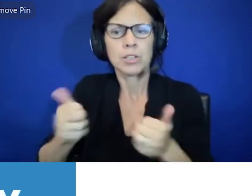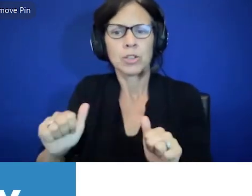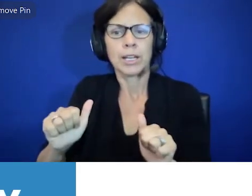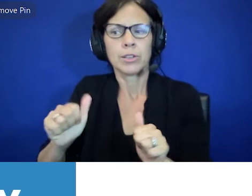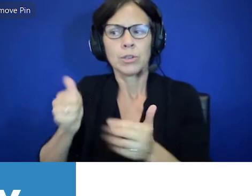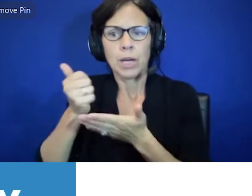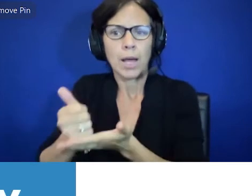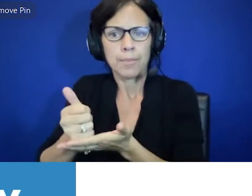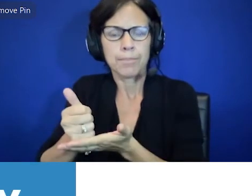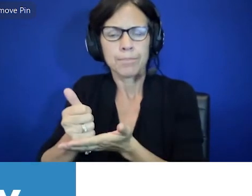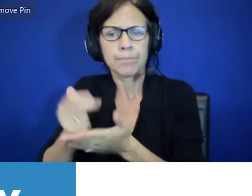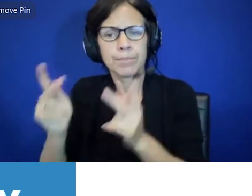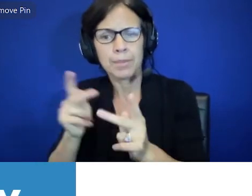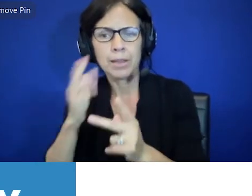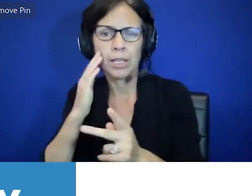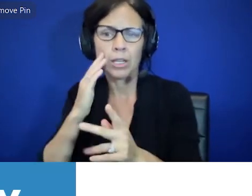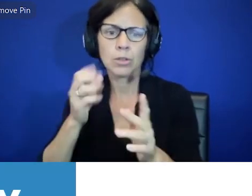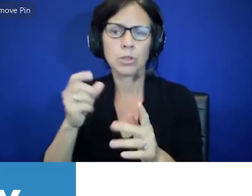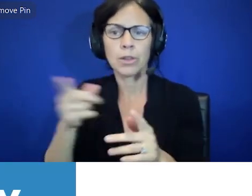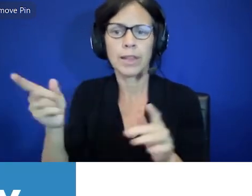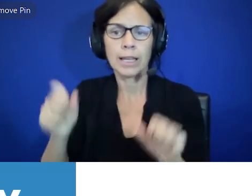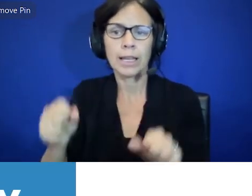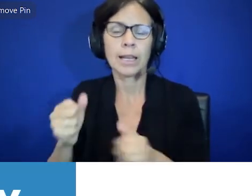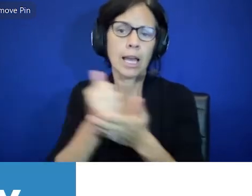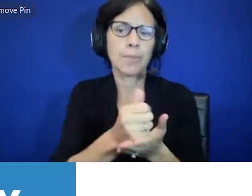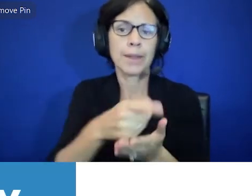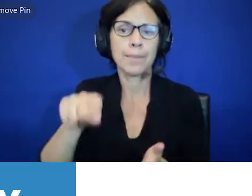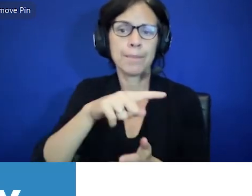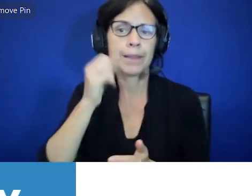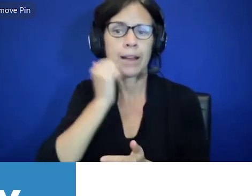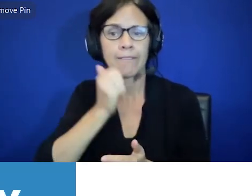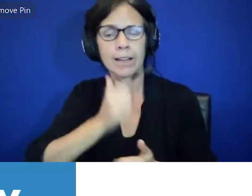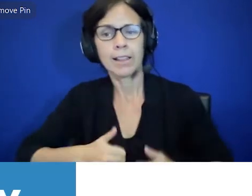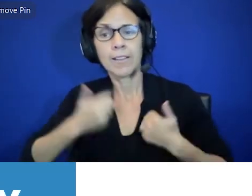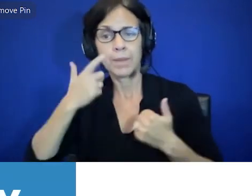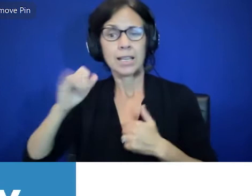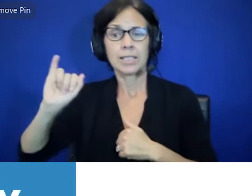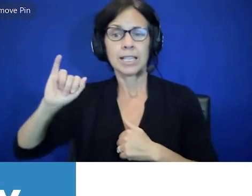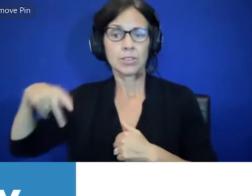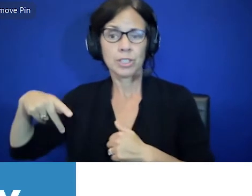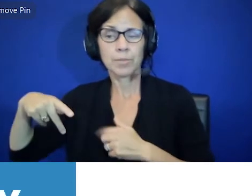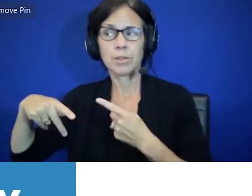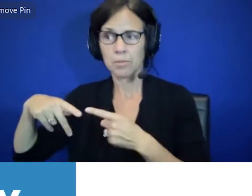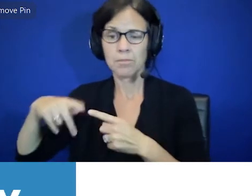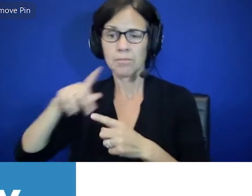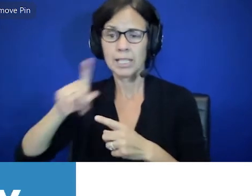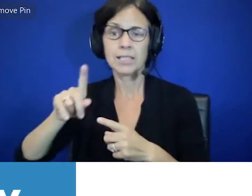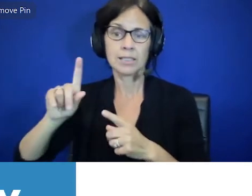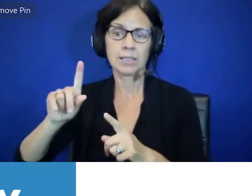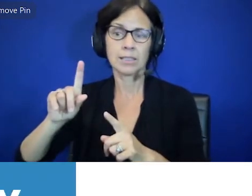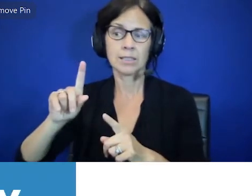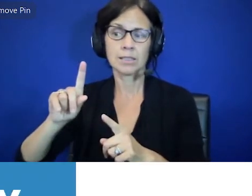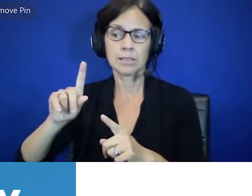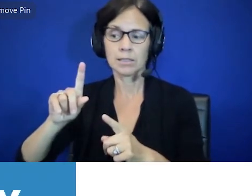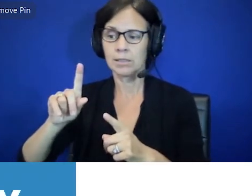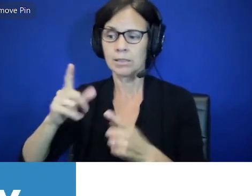that so they could help them in their everyday lives. Because intergenerational programming is just to